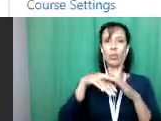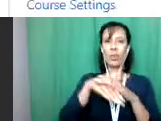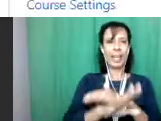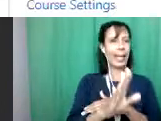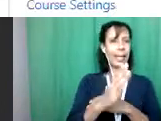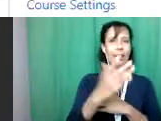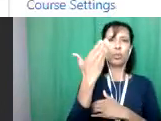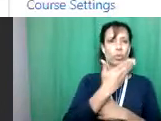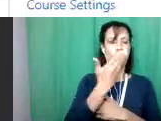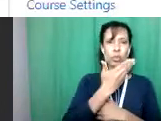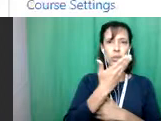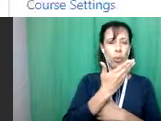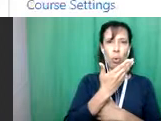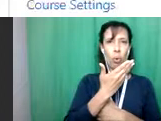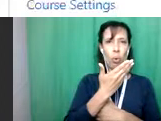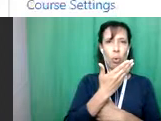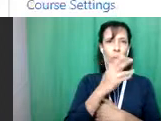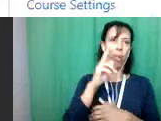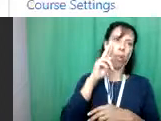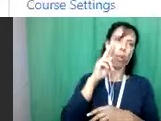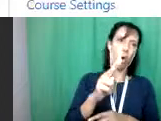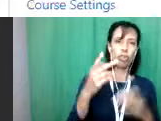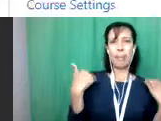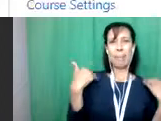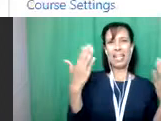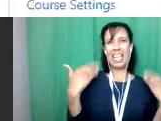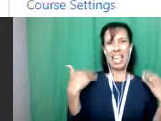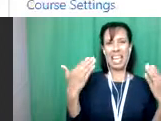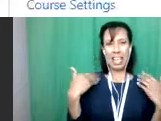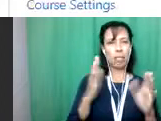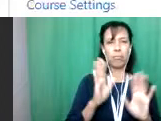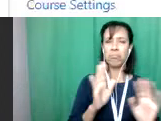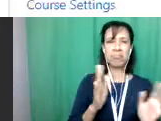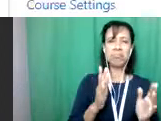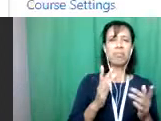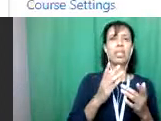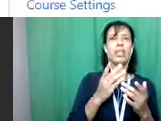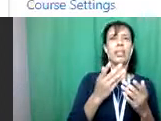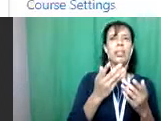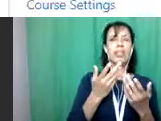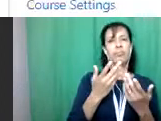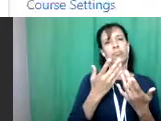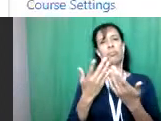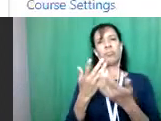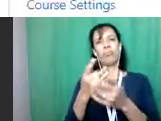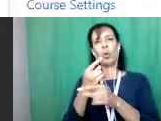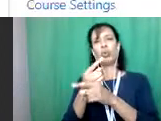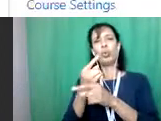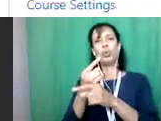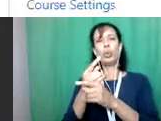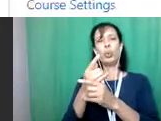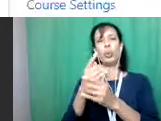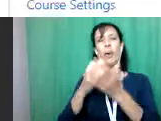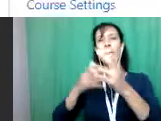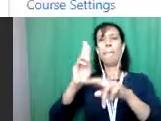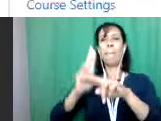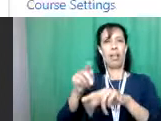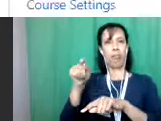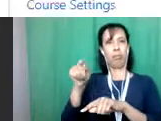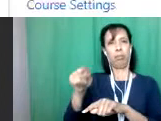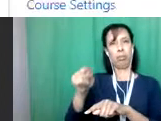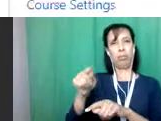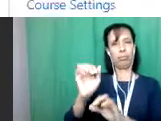that involved talking to parents and children about how they felt about PE. So this is, I think,